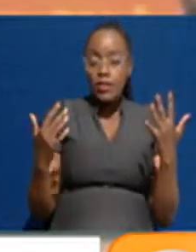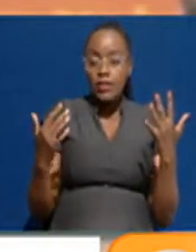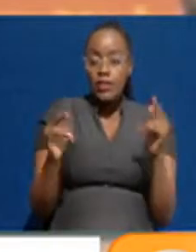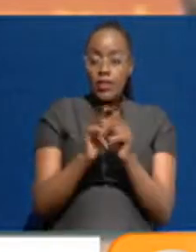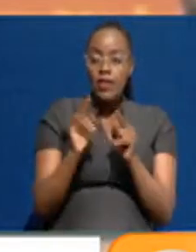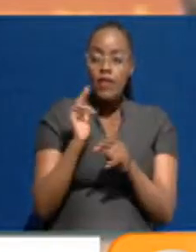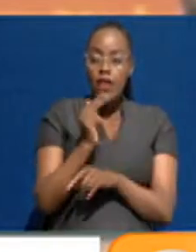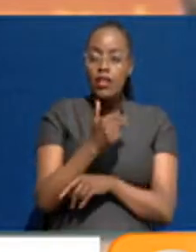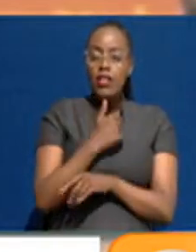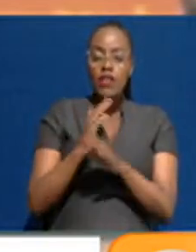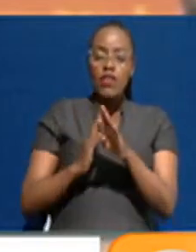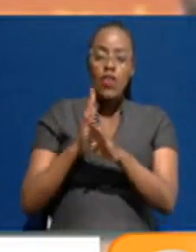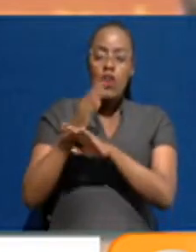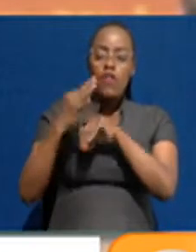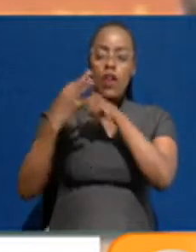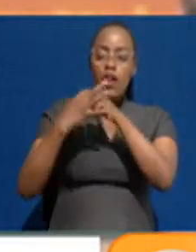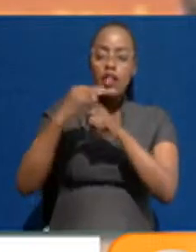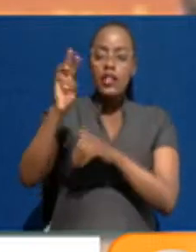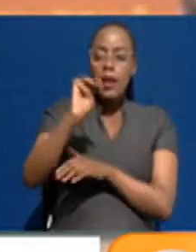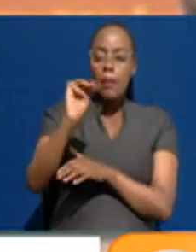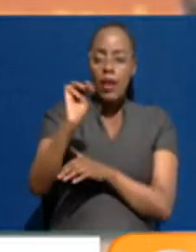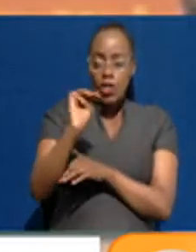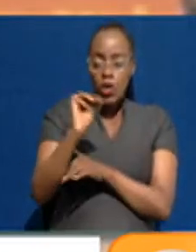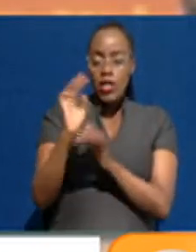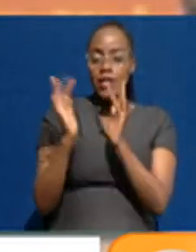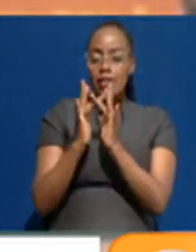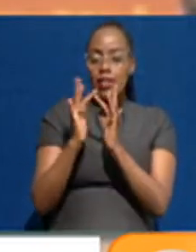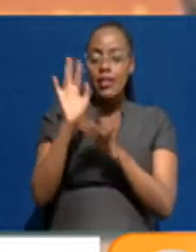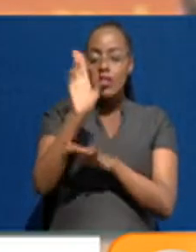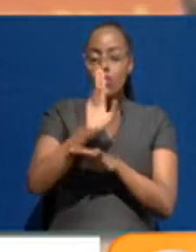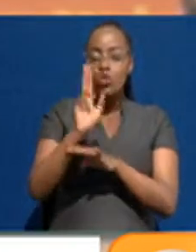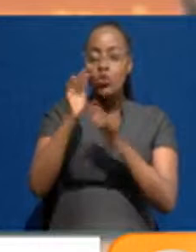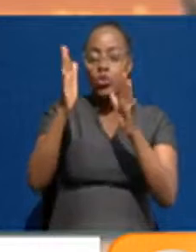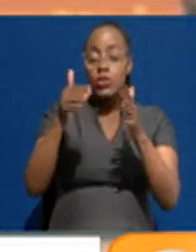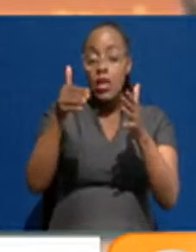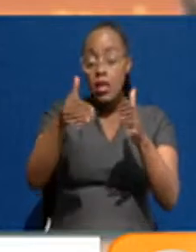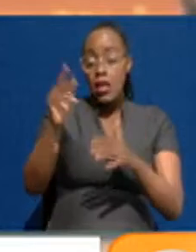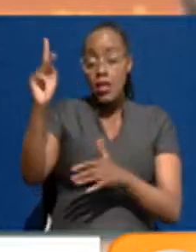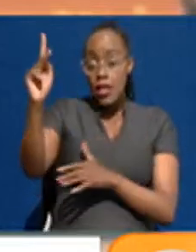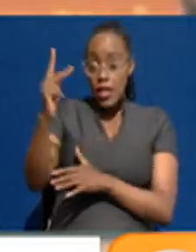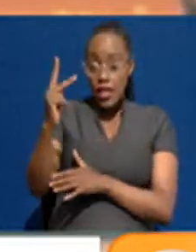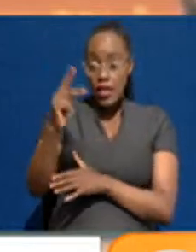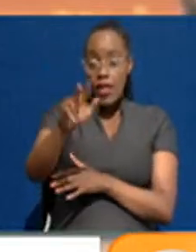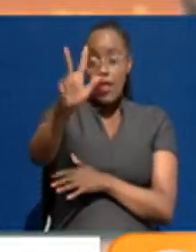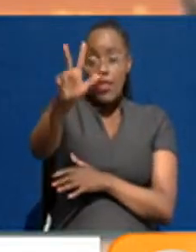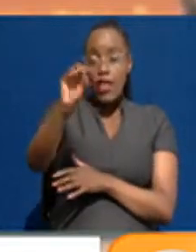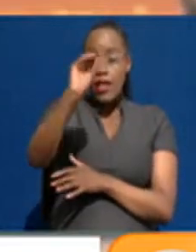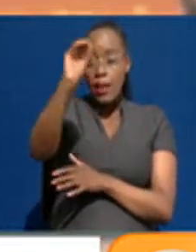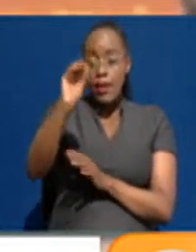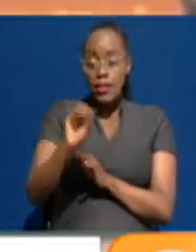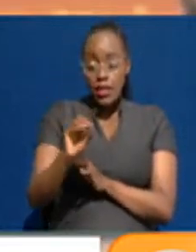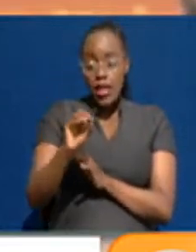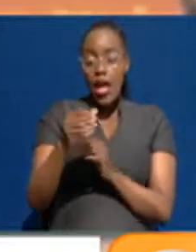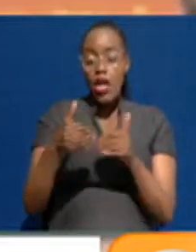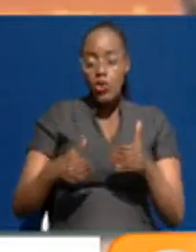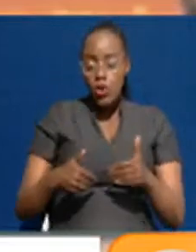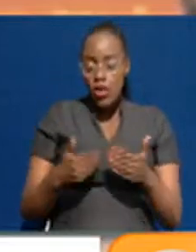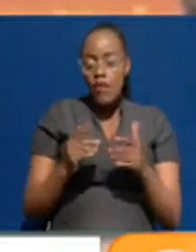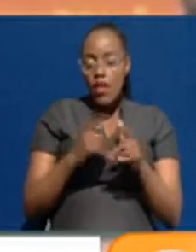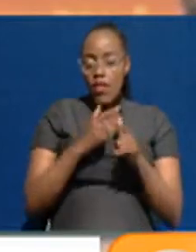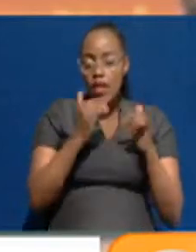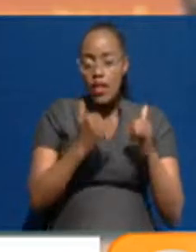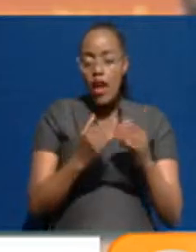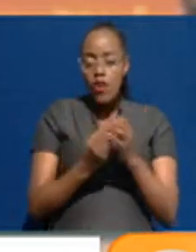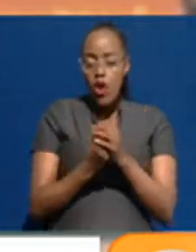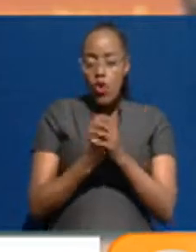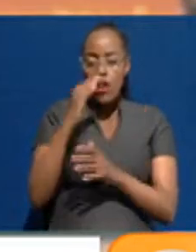We have over 8 million internet users in the country, 30% penetration rate, growing